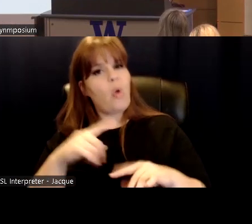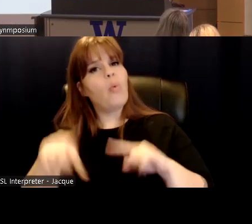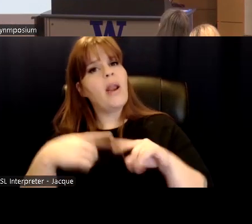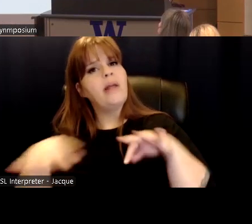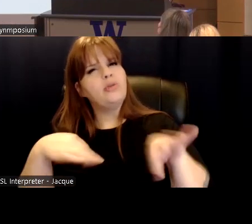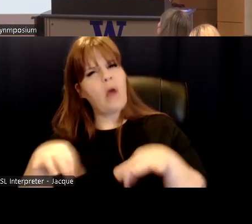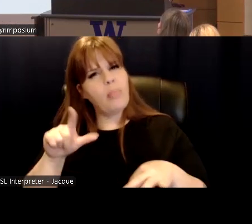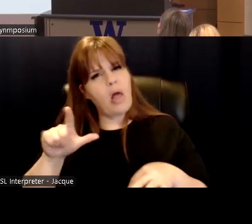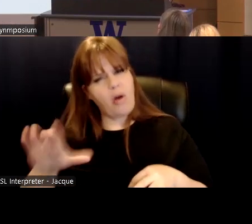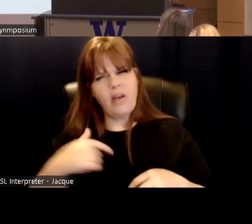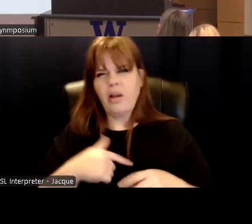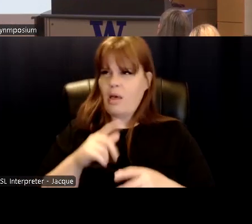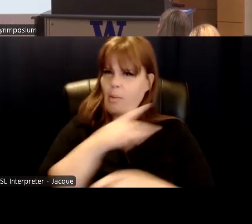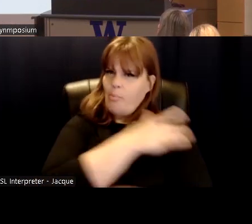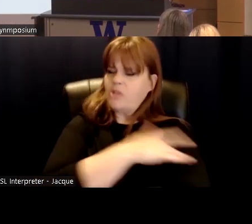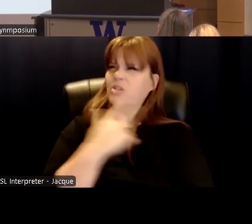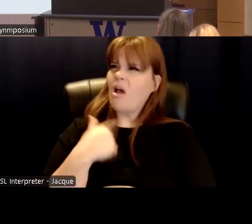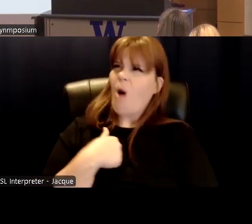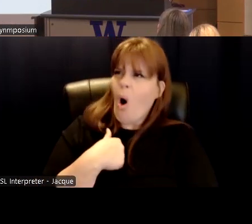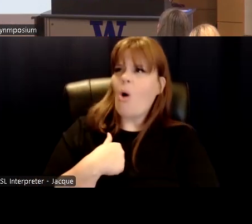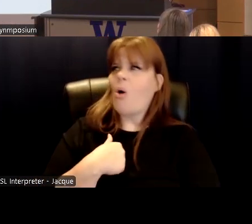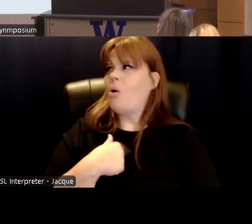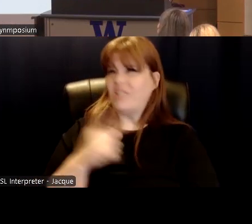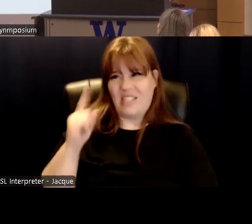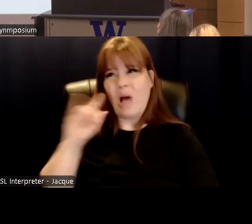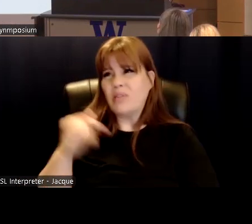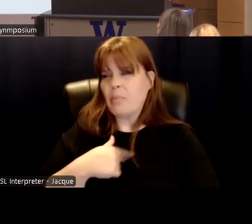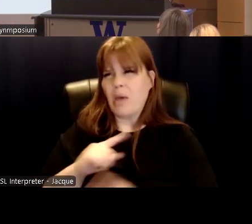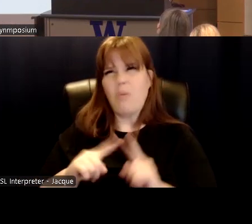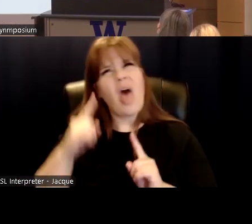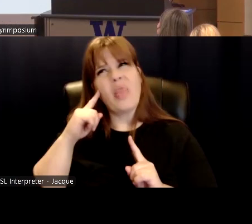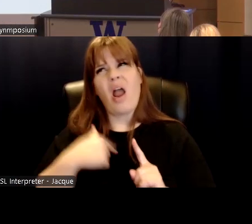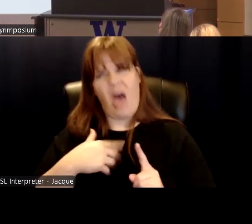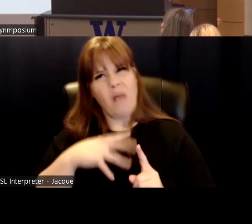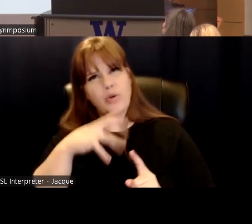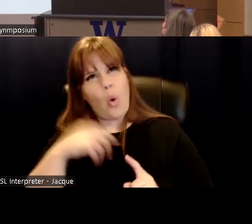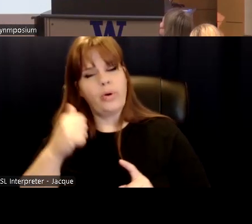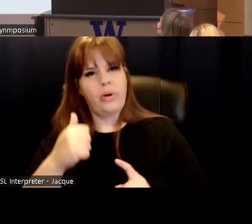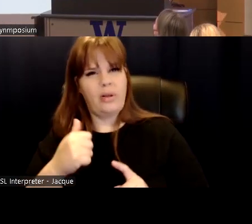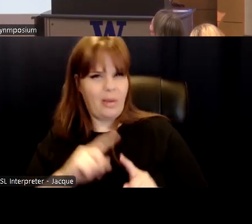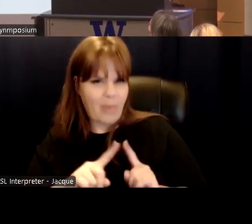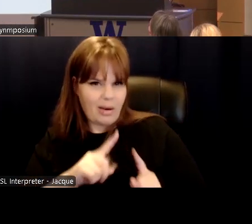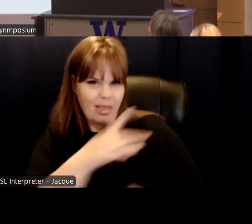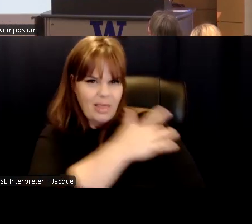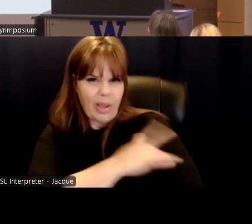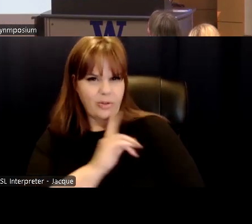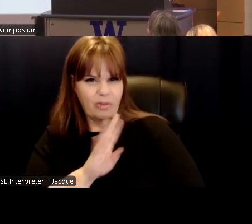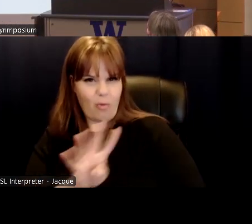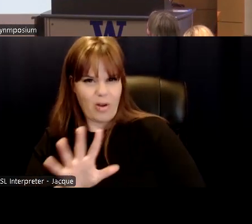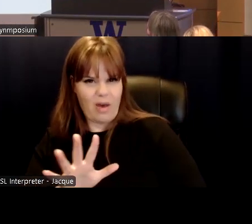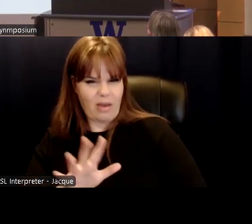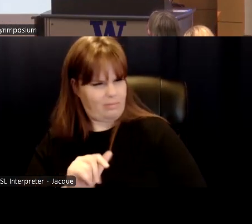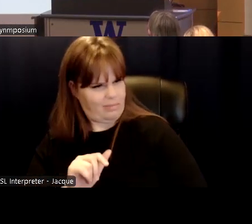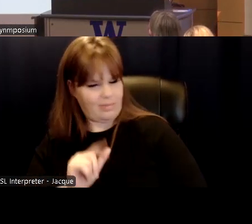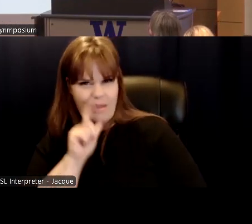that really sounds like me, but I thought I was just getting older. And they're only 45, so that shouldn't be the case, right? And then when they